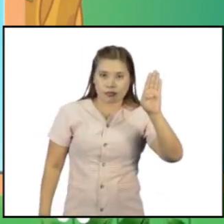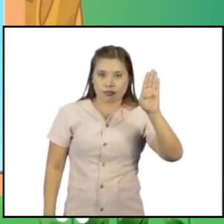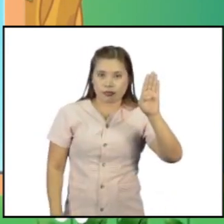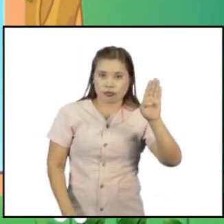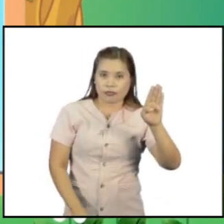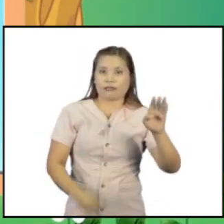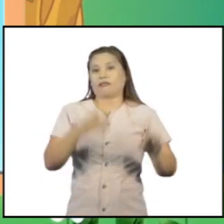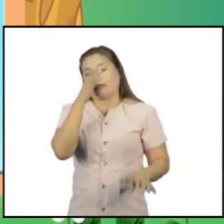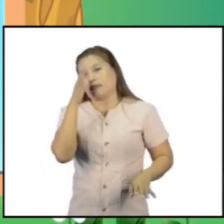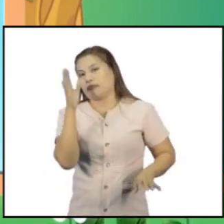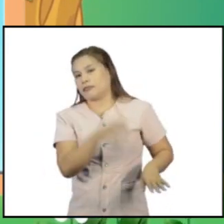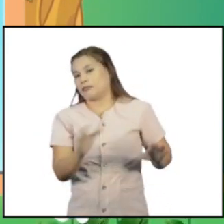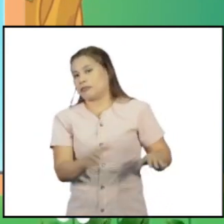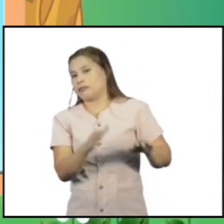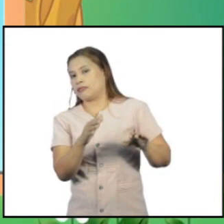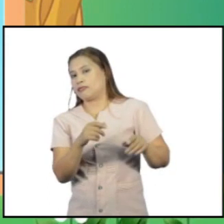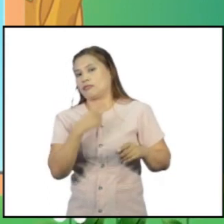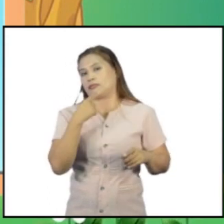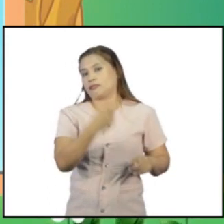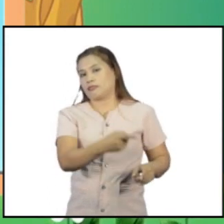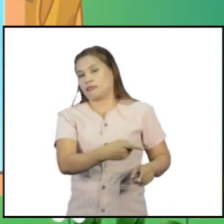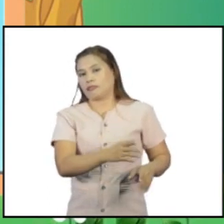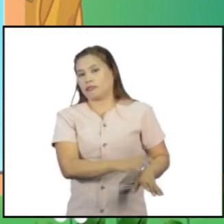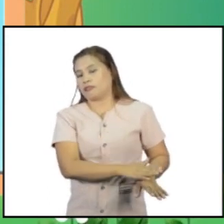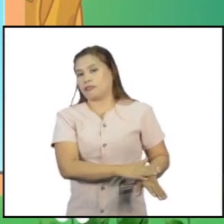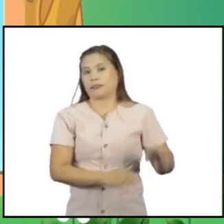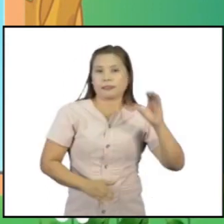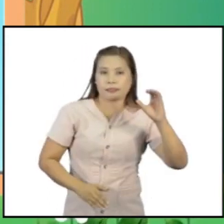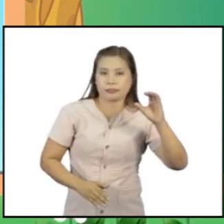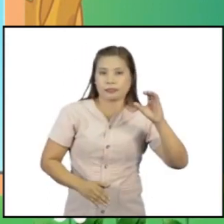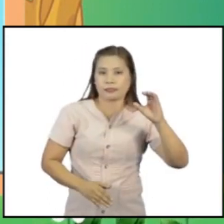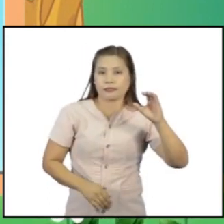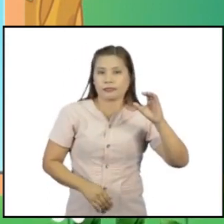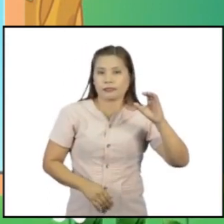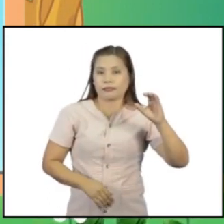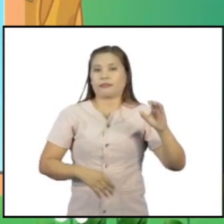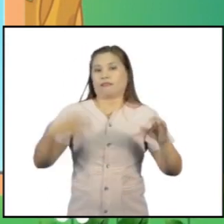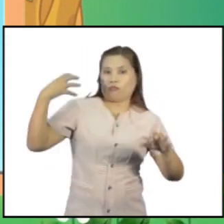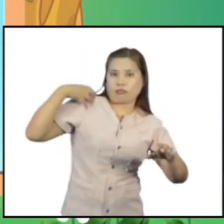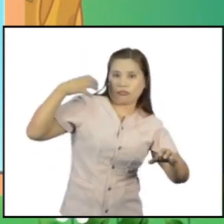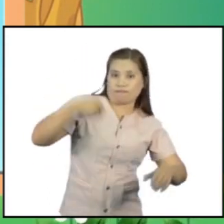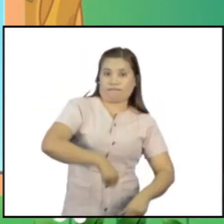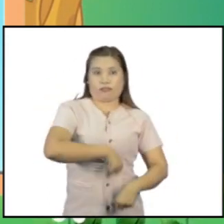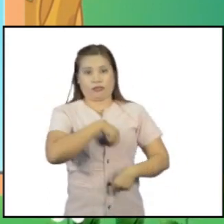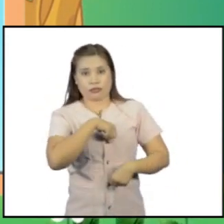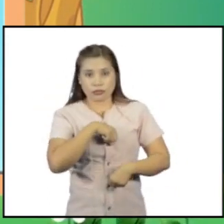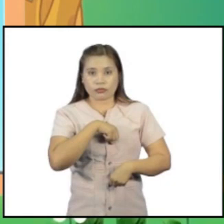B. To ignore what the bully says. C. To be bossy and